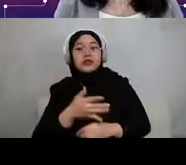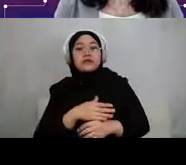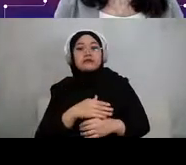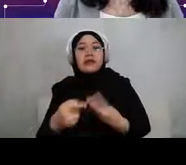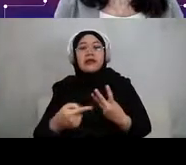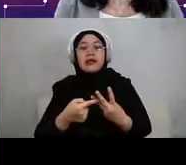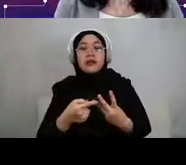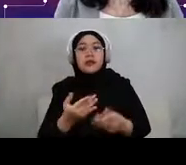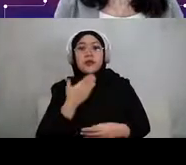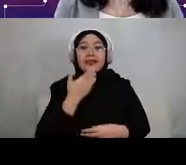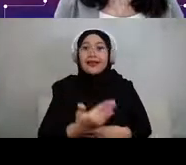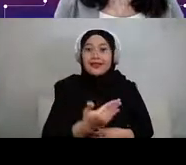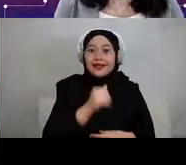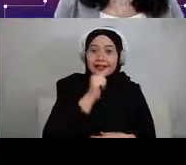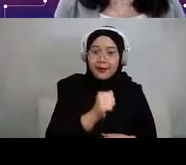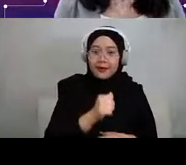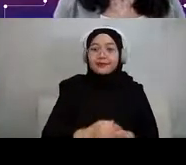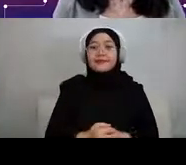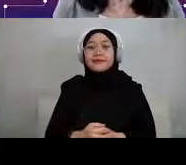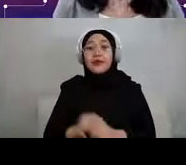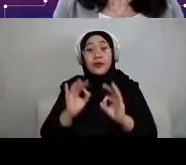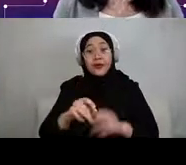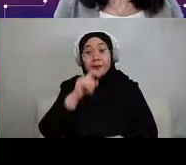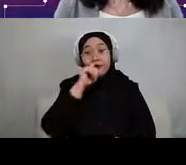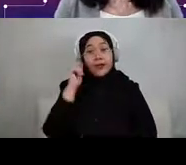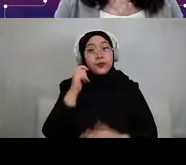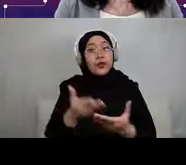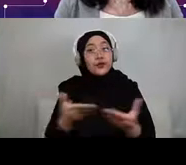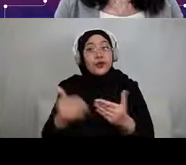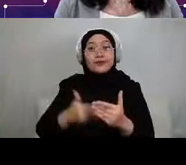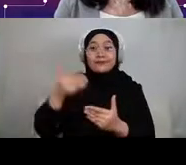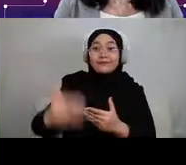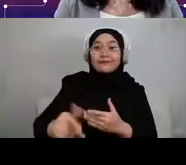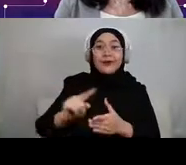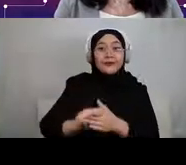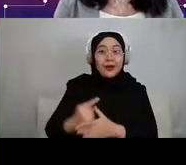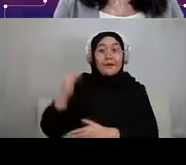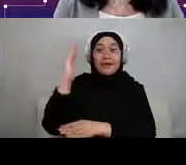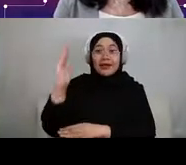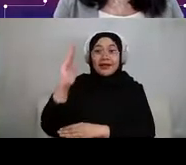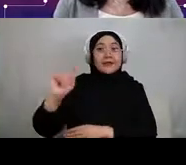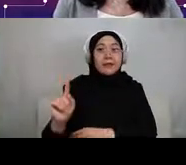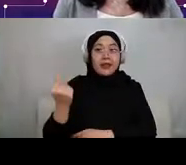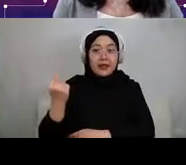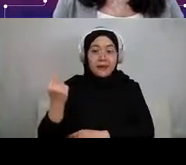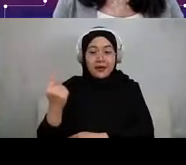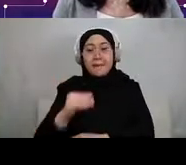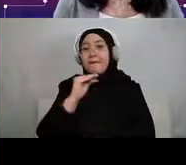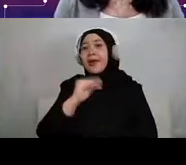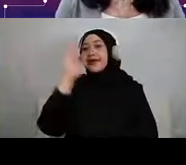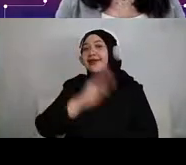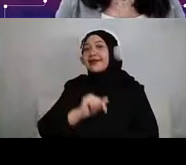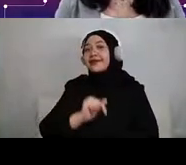All right, ladies and gentlemen, we will now begin our first presentation this morning, which will be presented by